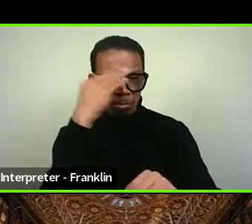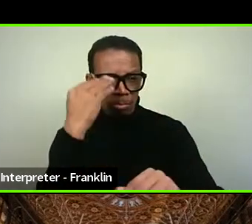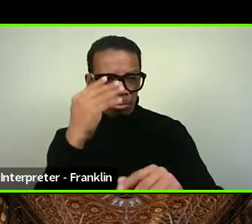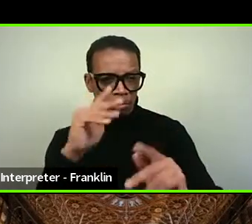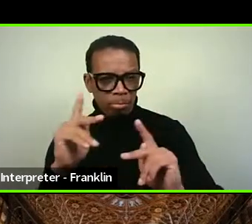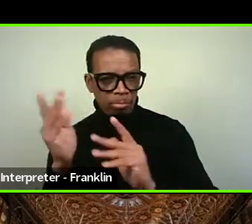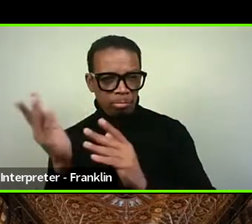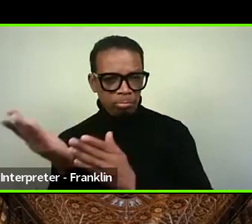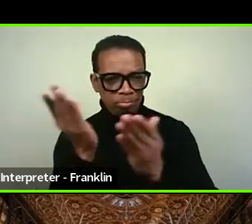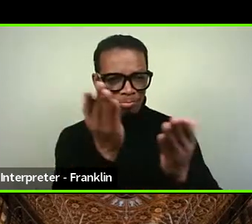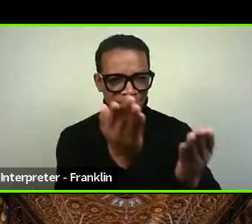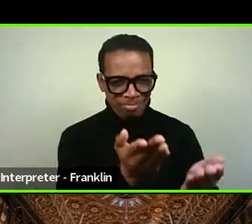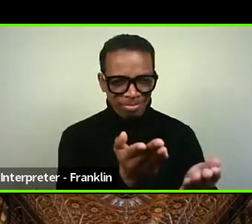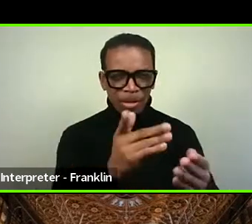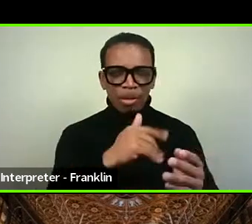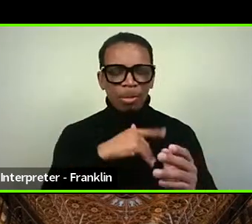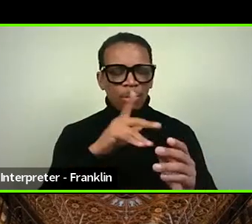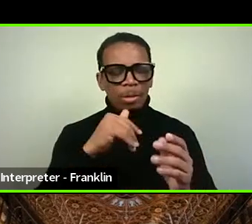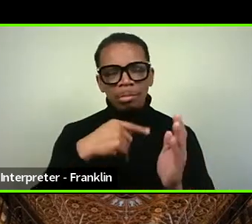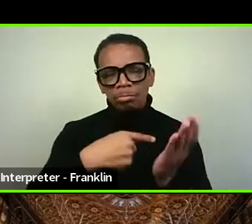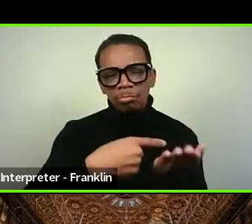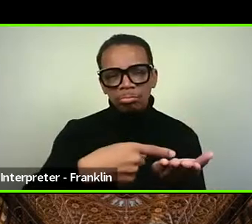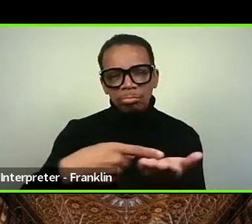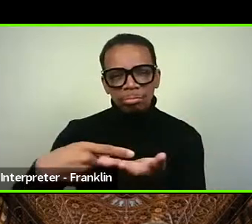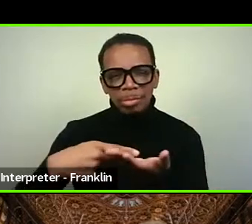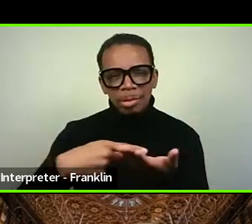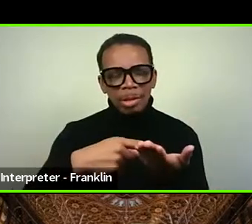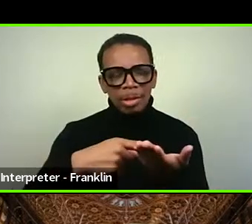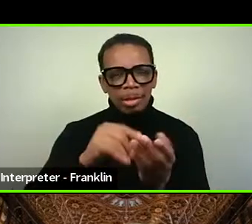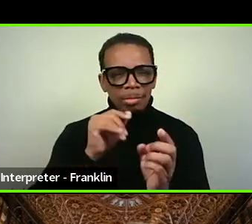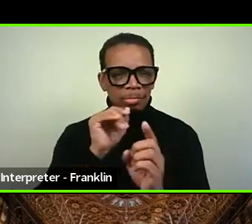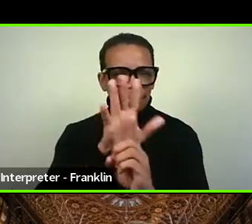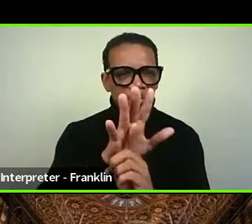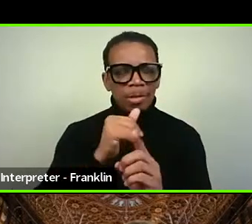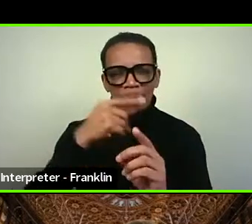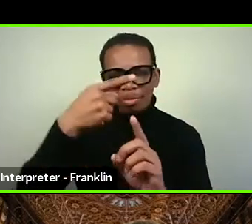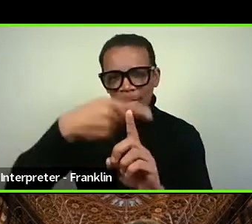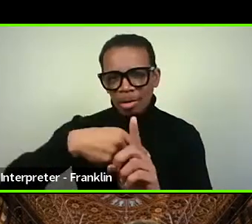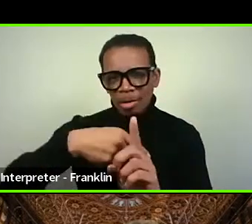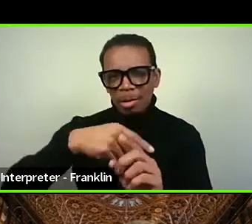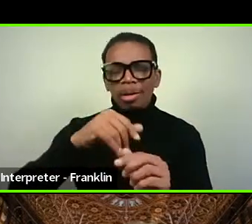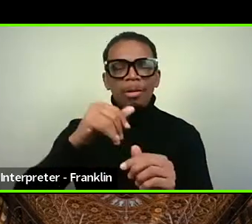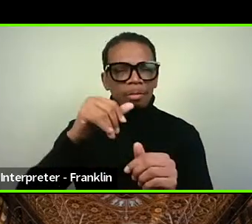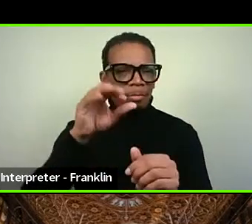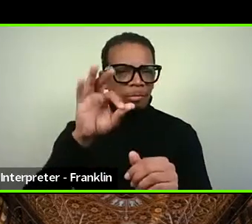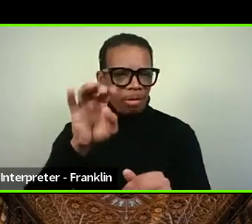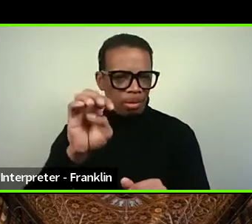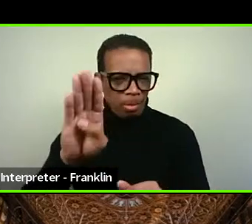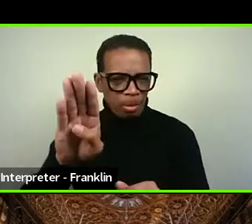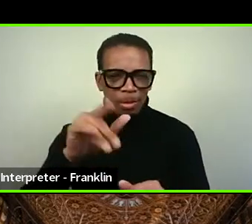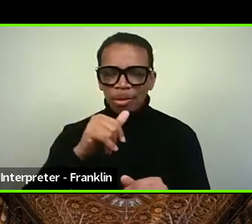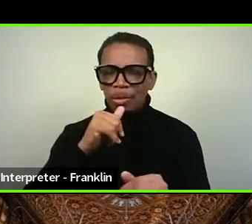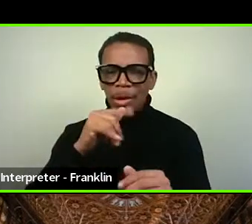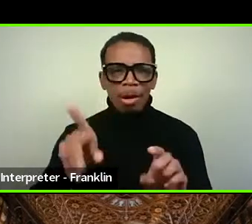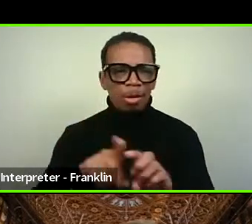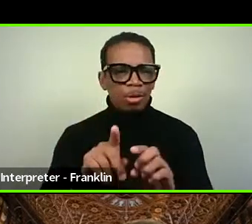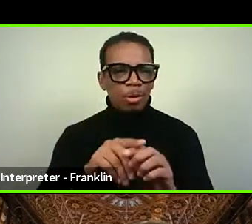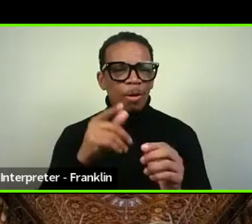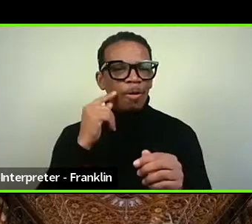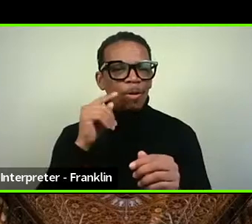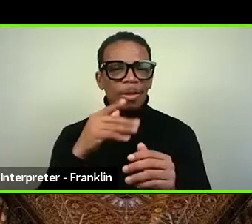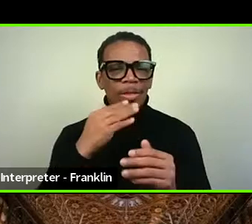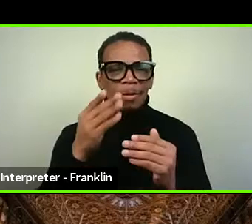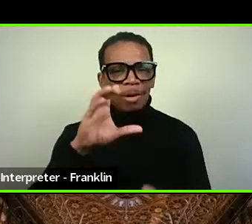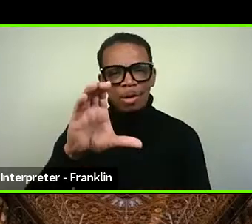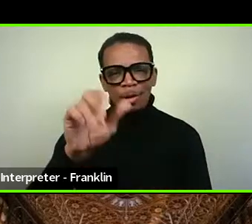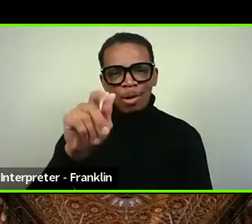them in this month of February. We're very thankful for the foundations of Carter G. Woodson,